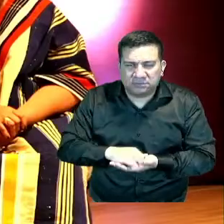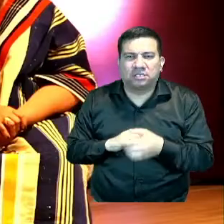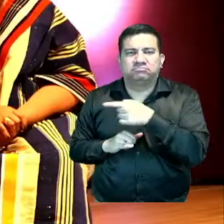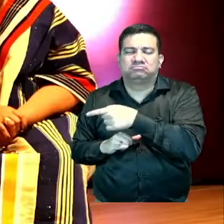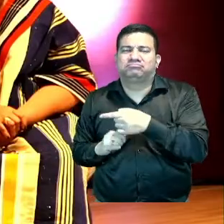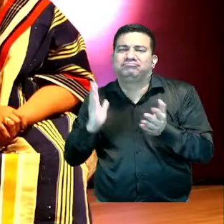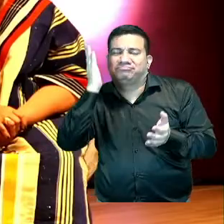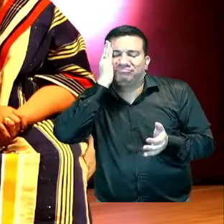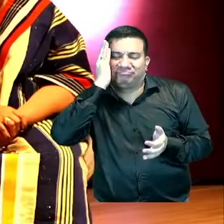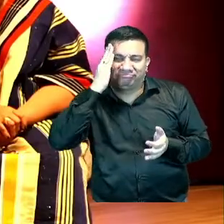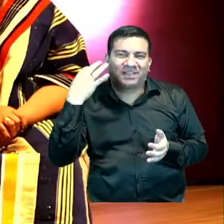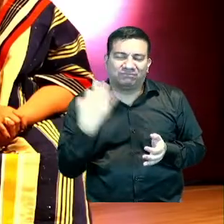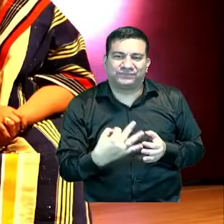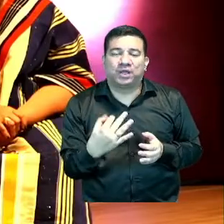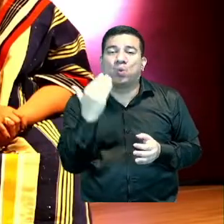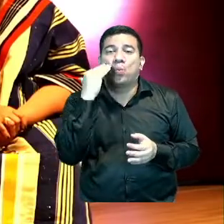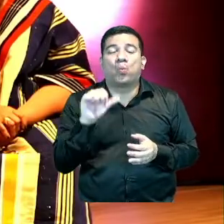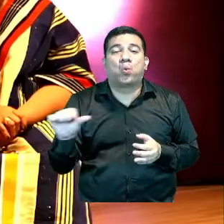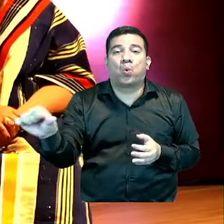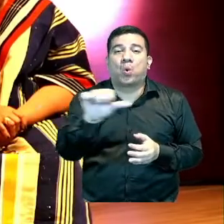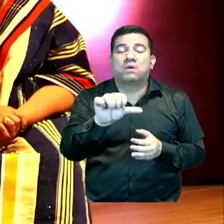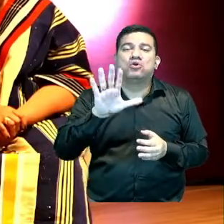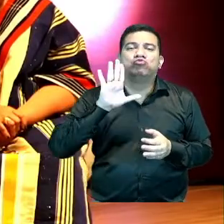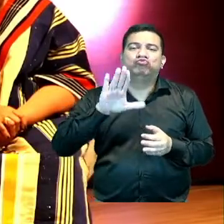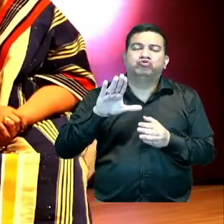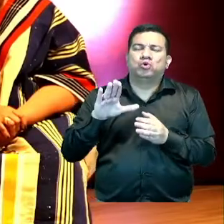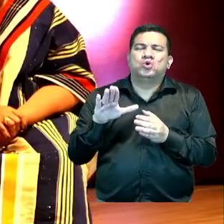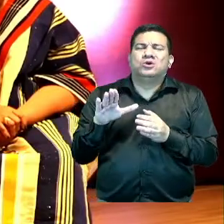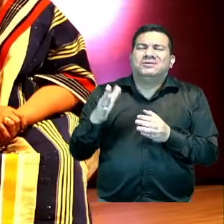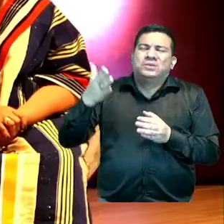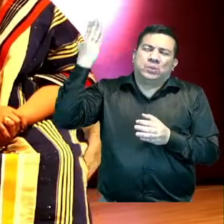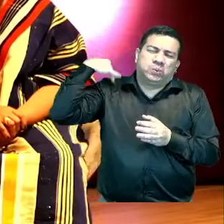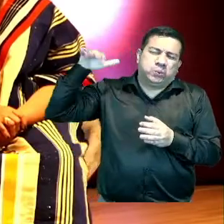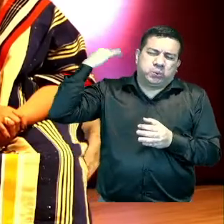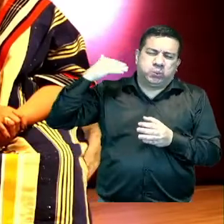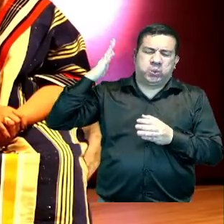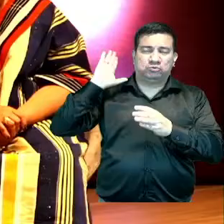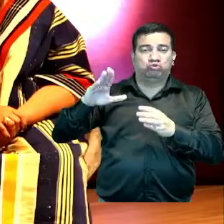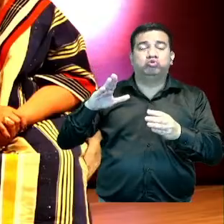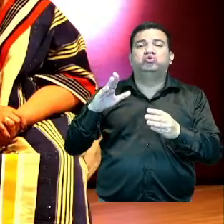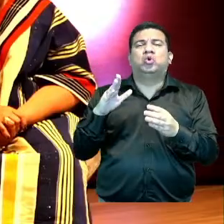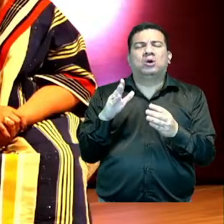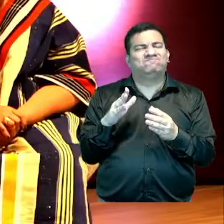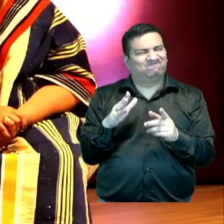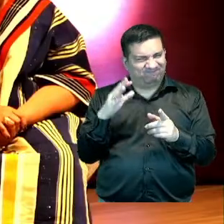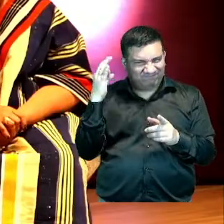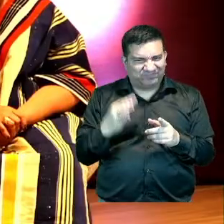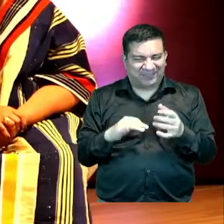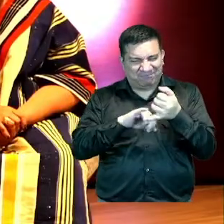that in my region, and the stories I know of the women in the times of